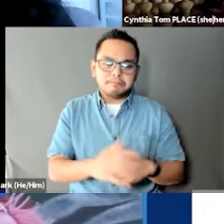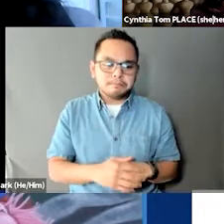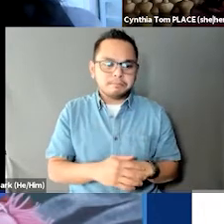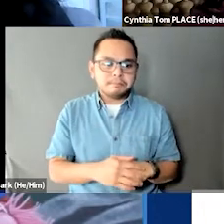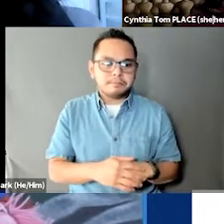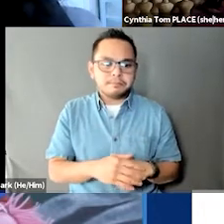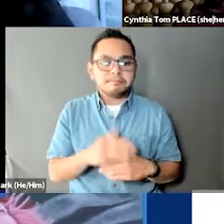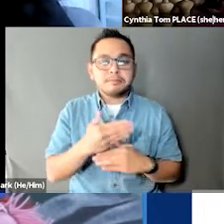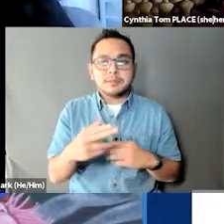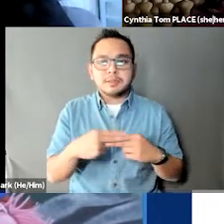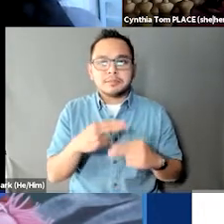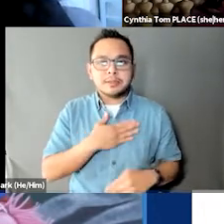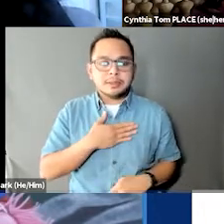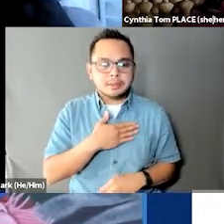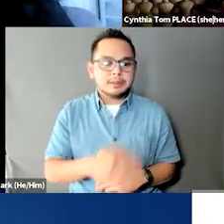So next slide.